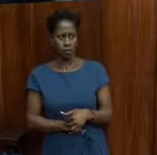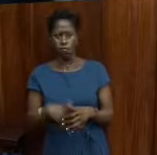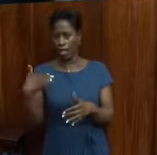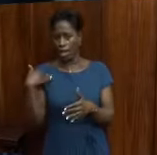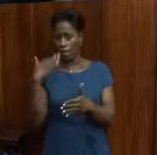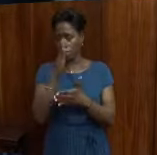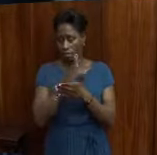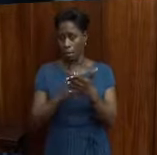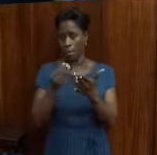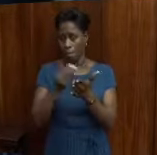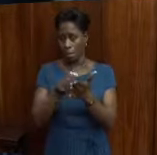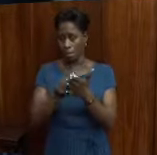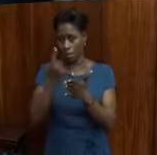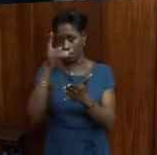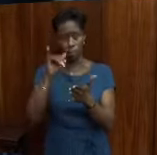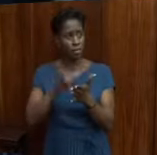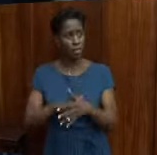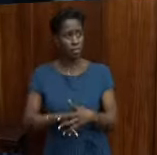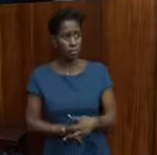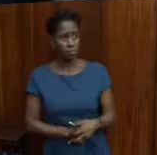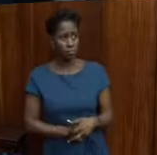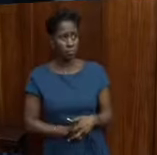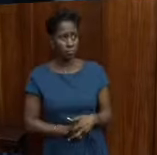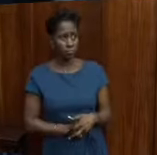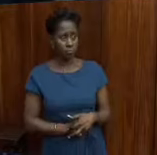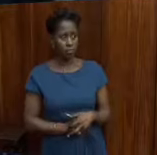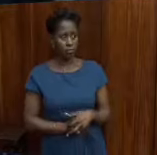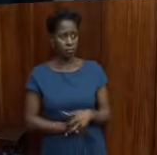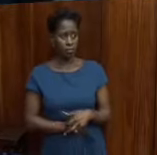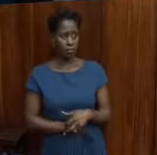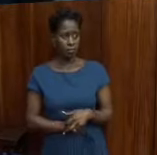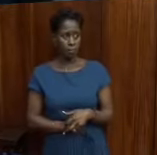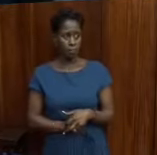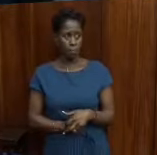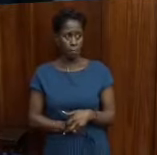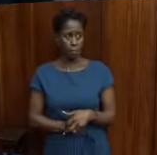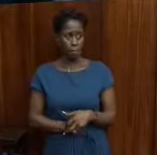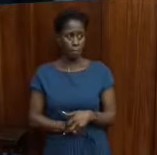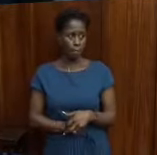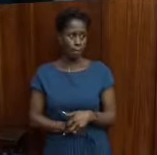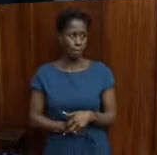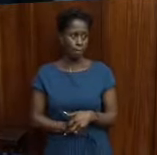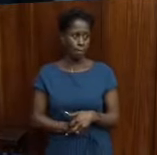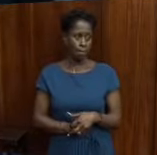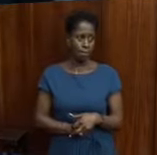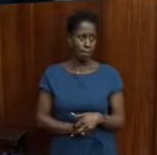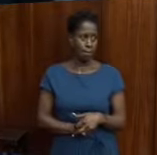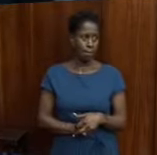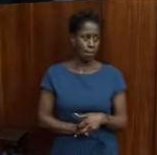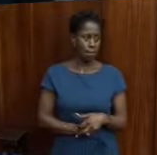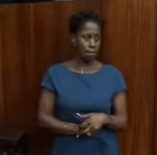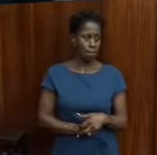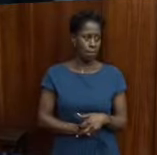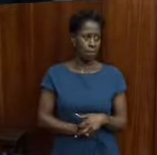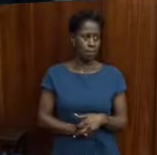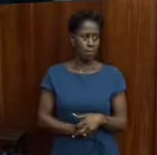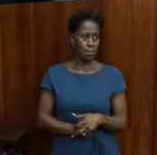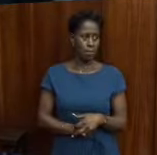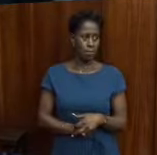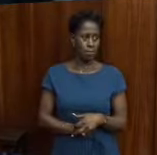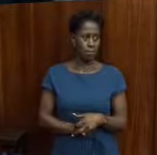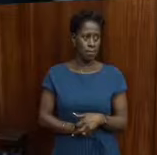the Grenadines and Grenada and St. Lucia, will be restructured to respond to the current needs of the tourism industry. The new